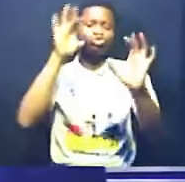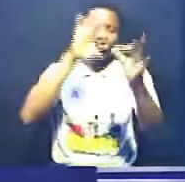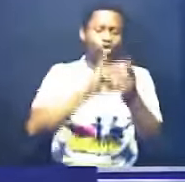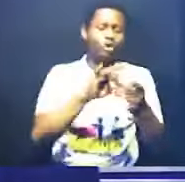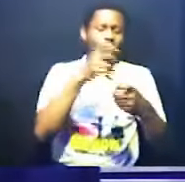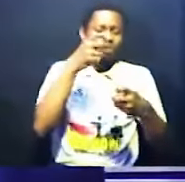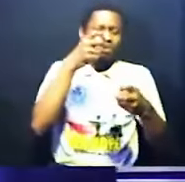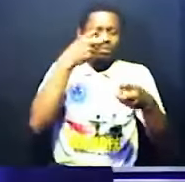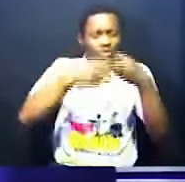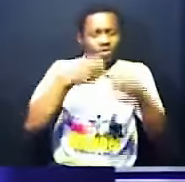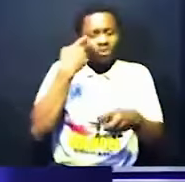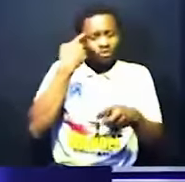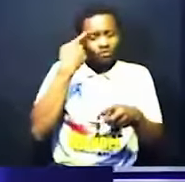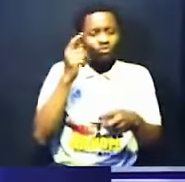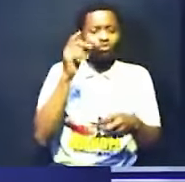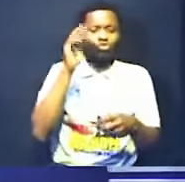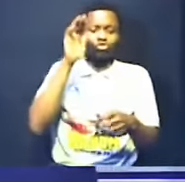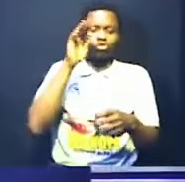Now